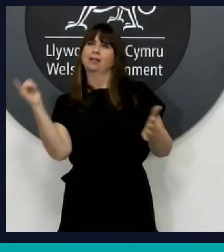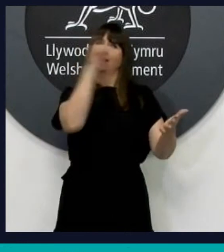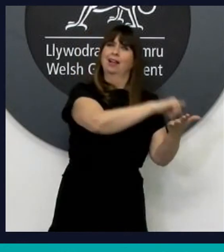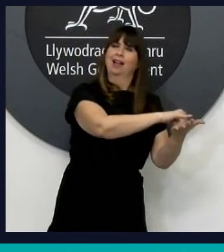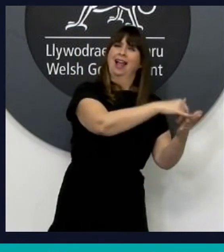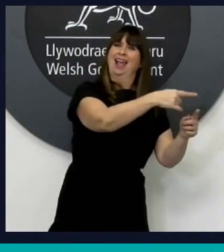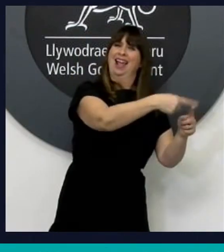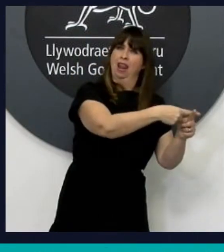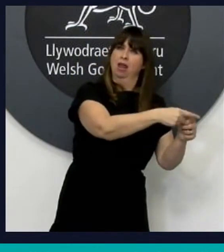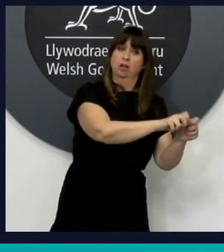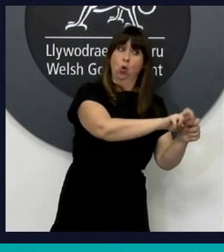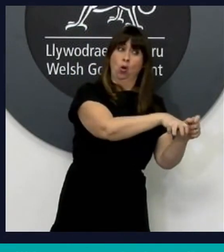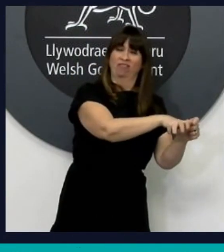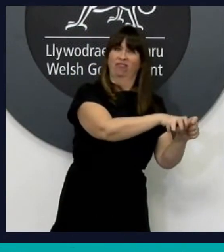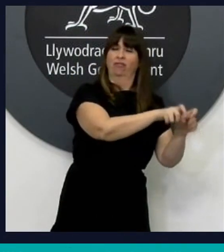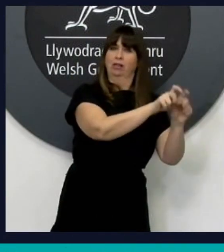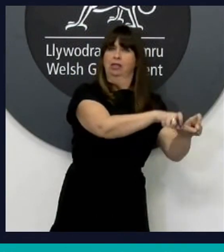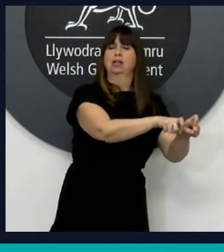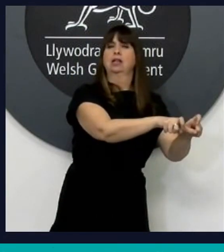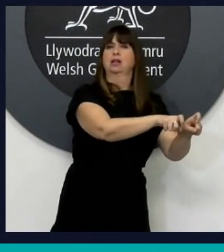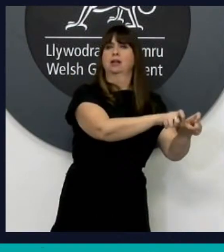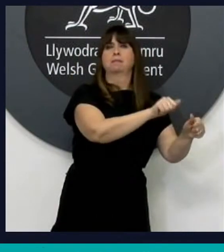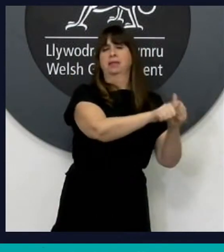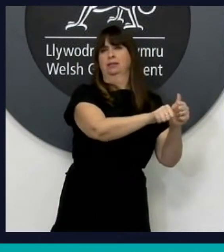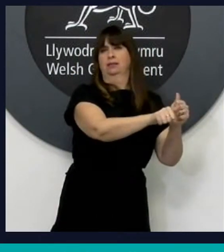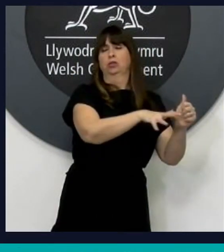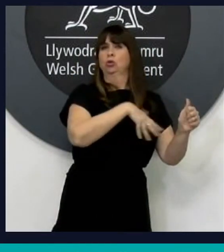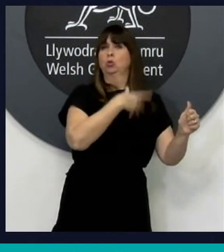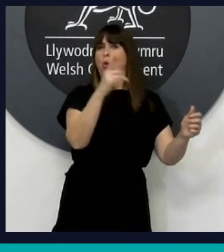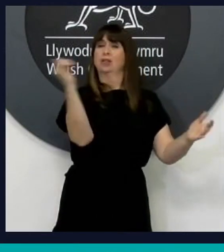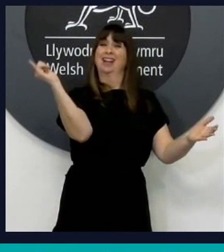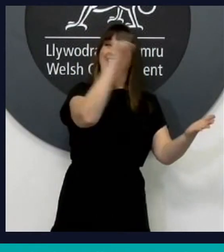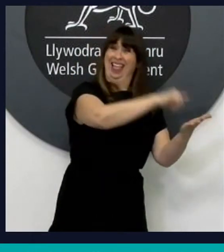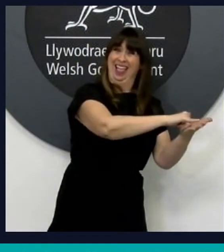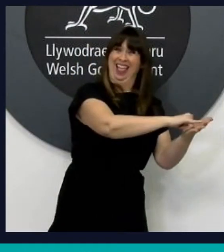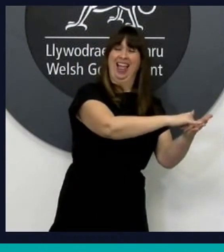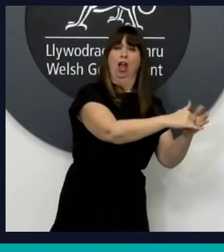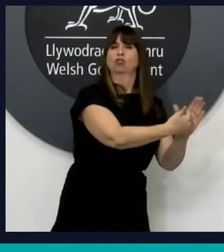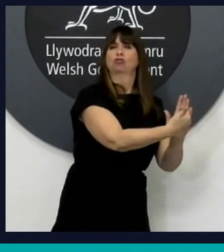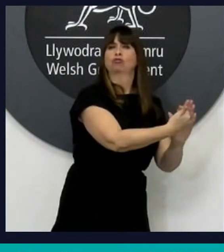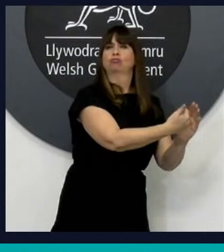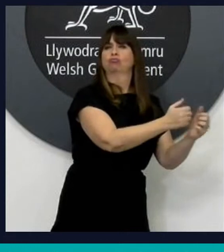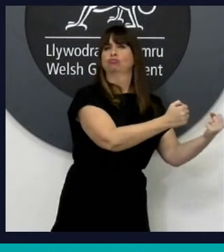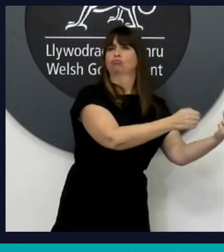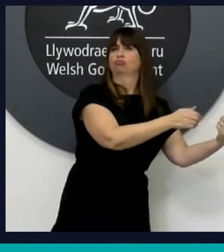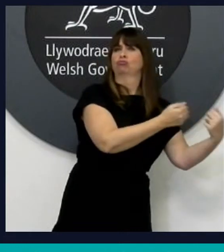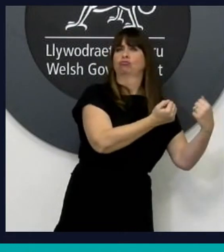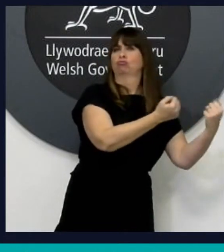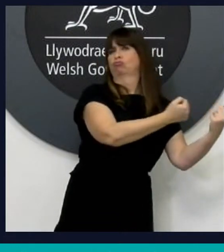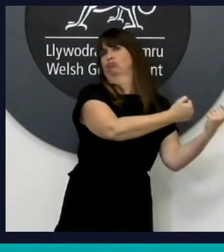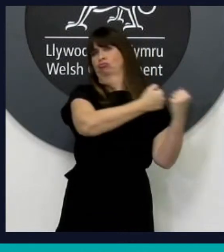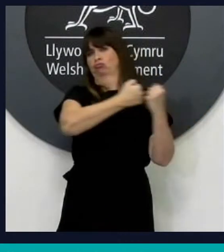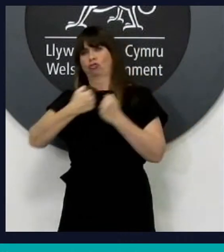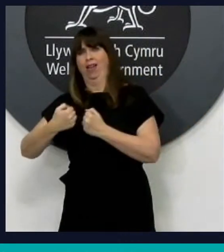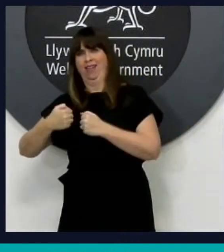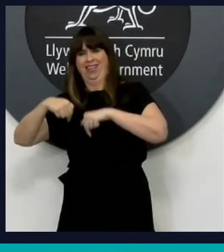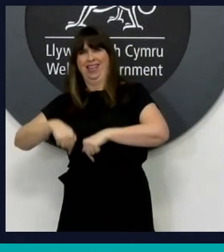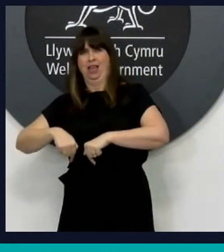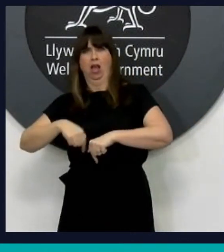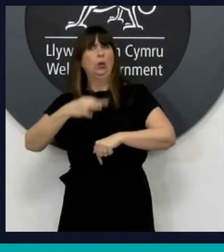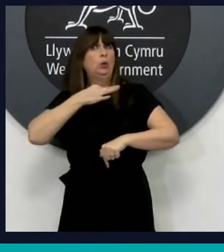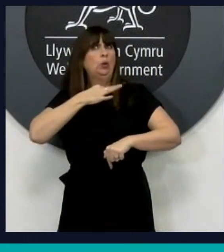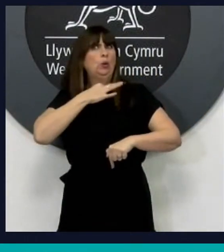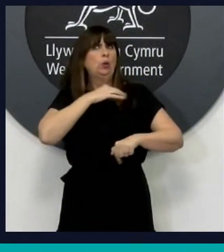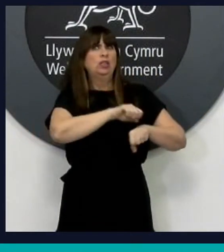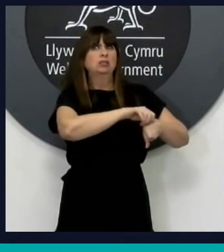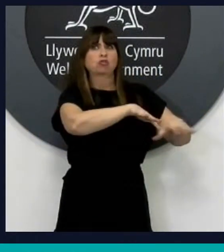England. We thought that it would increase the health risk if we were to transport people from an airport